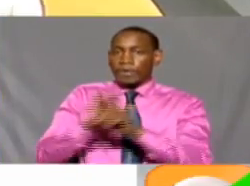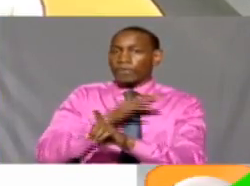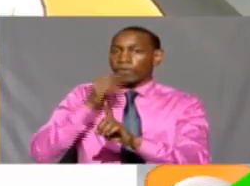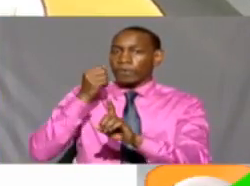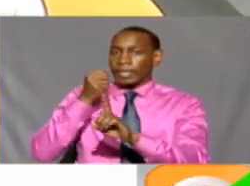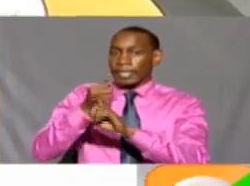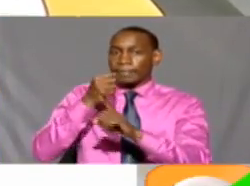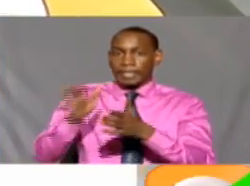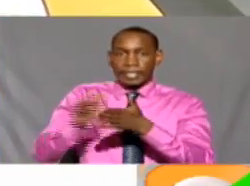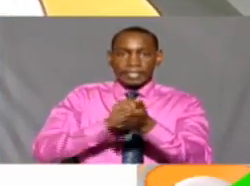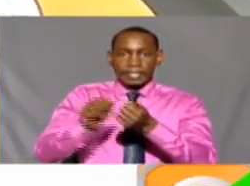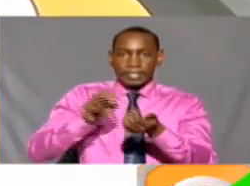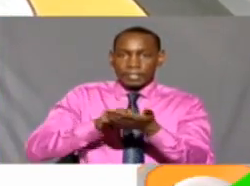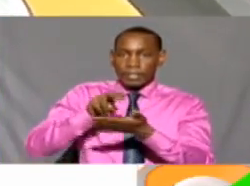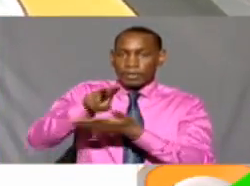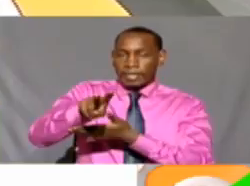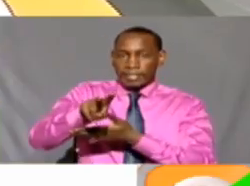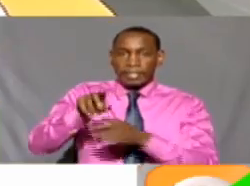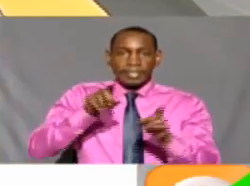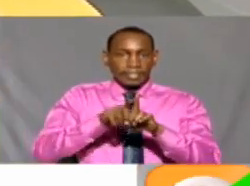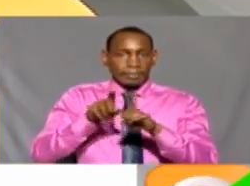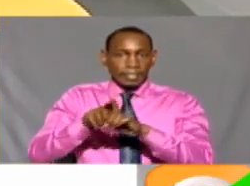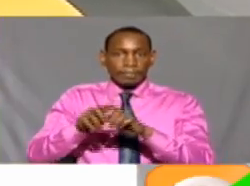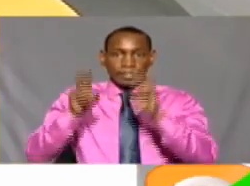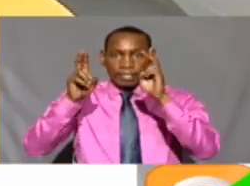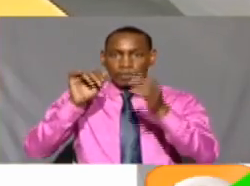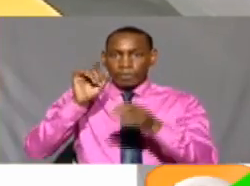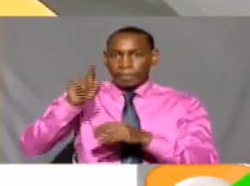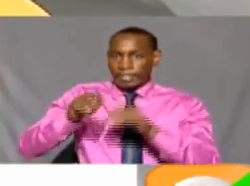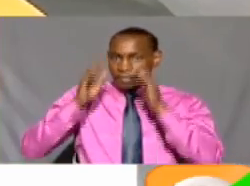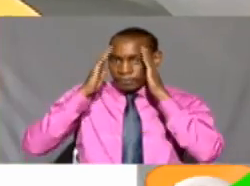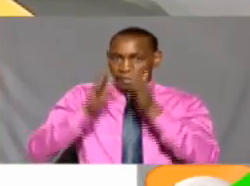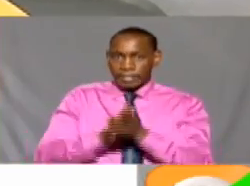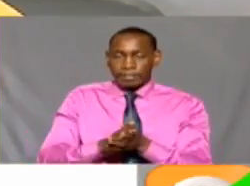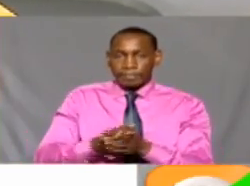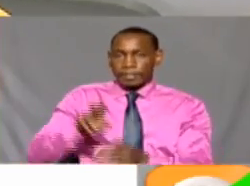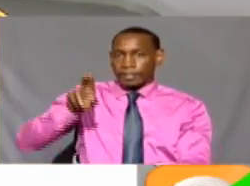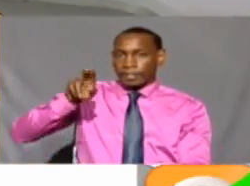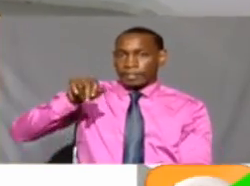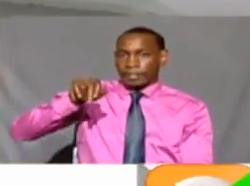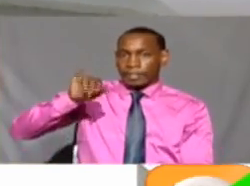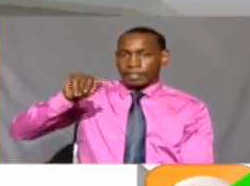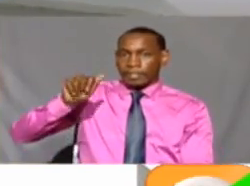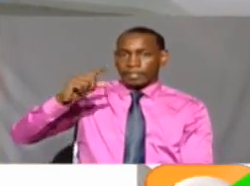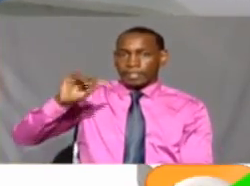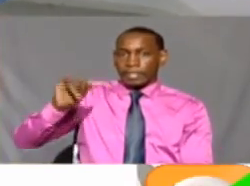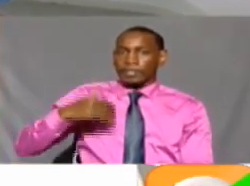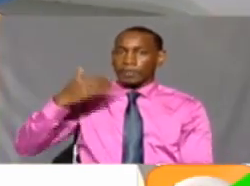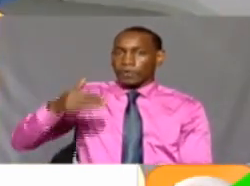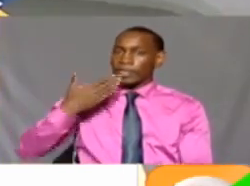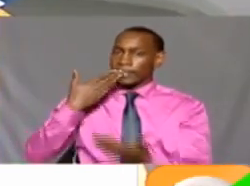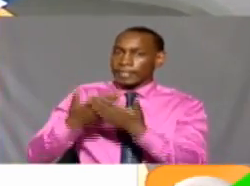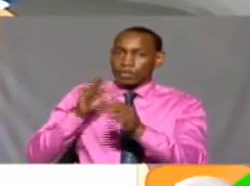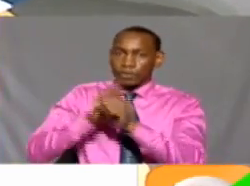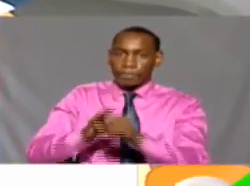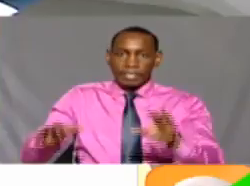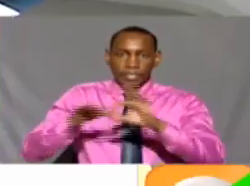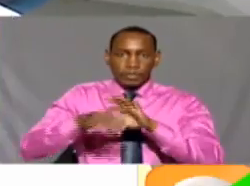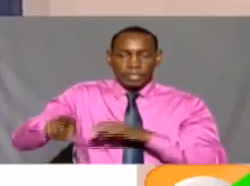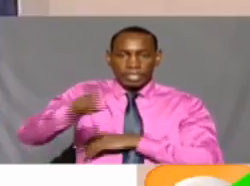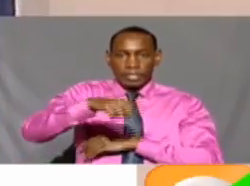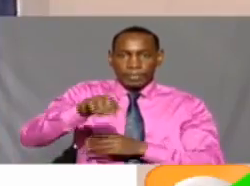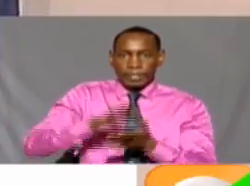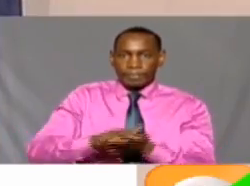damage of the locust invasion will also be something to take a look at. Timothy, as always, thank you so much for joining us. Timothy